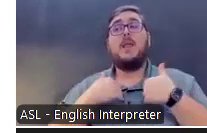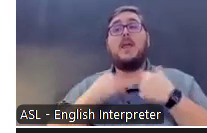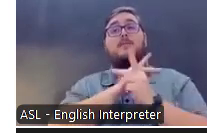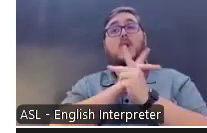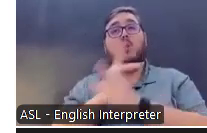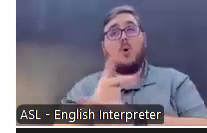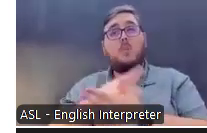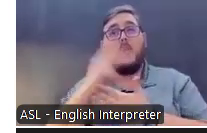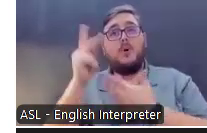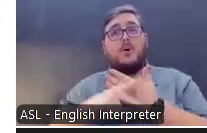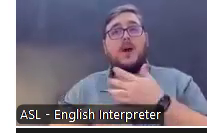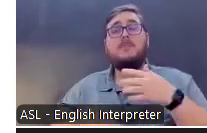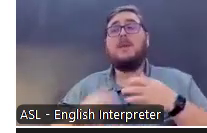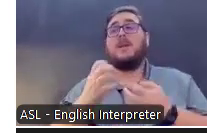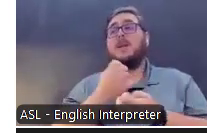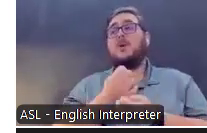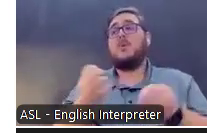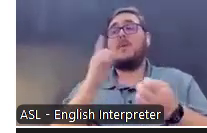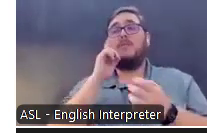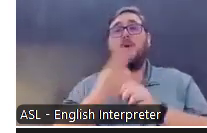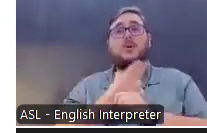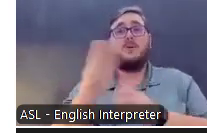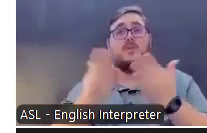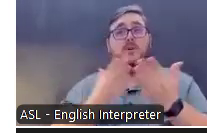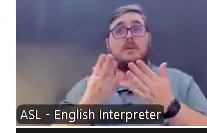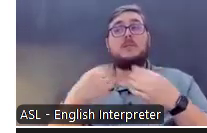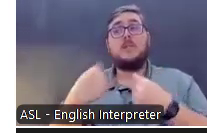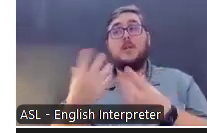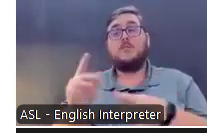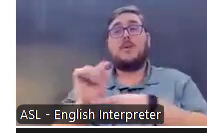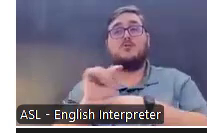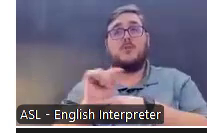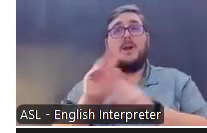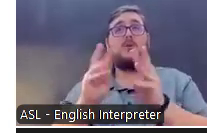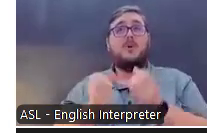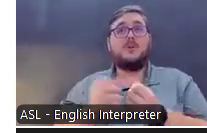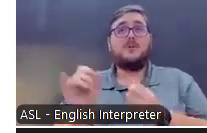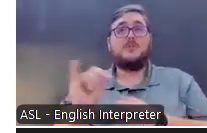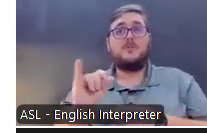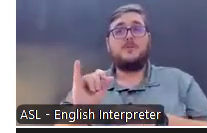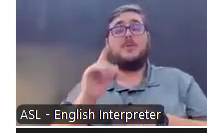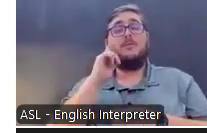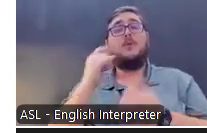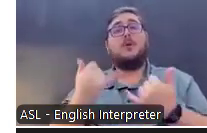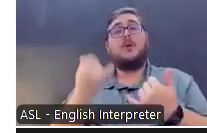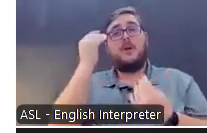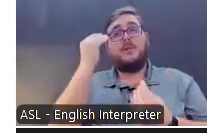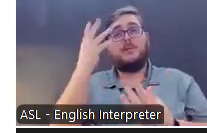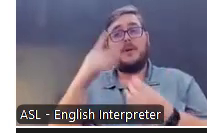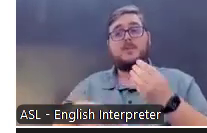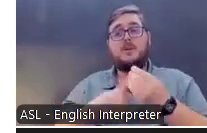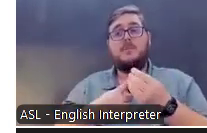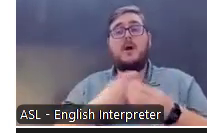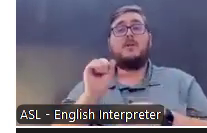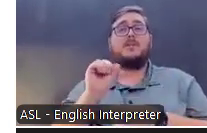reuse service, and they also offer trainings and workshops. For current information about the South Carolina Assistive Technology Program or for